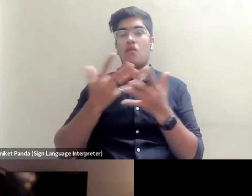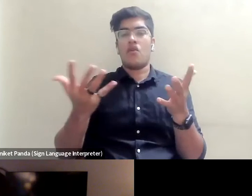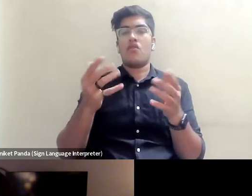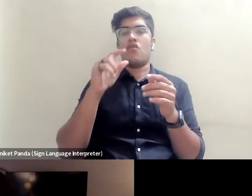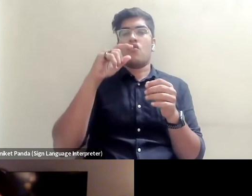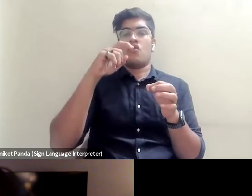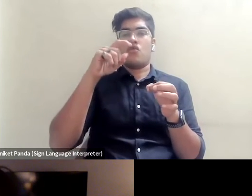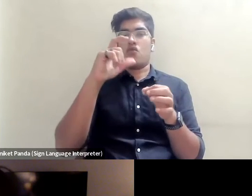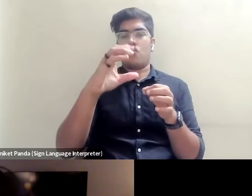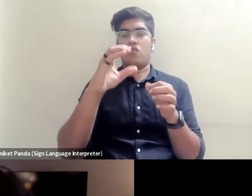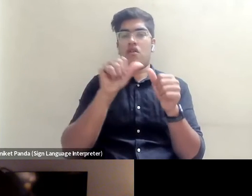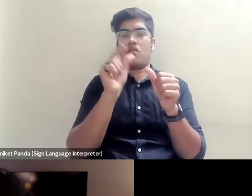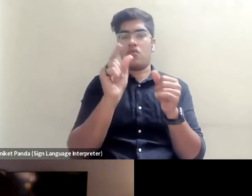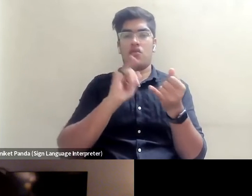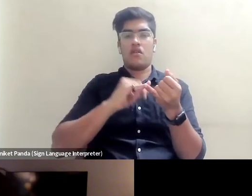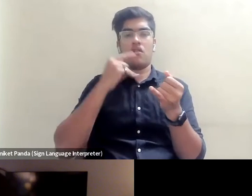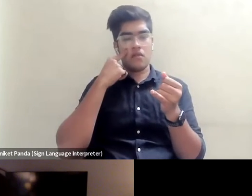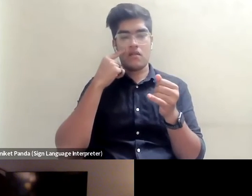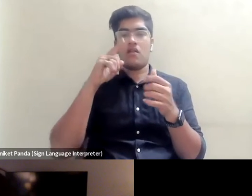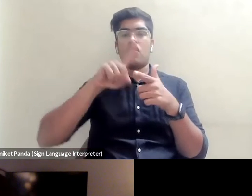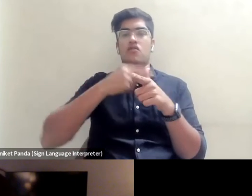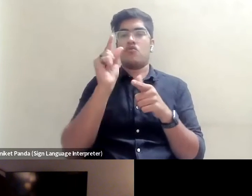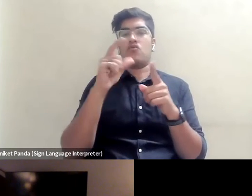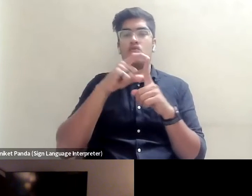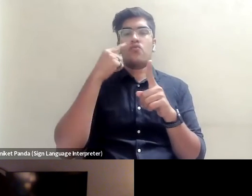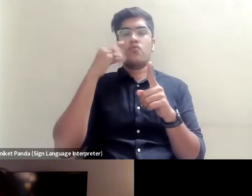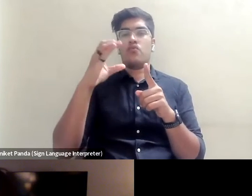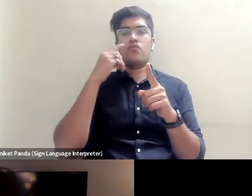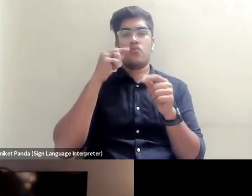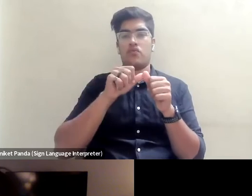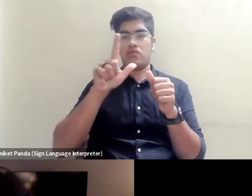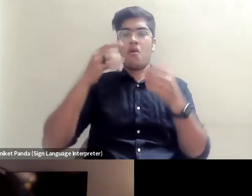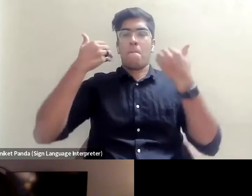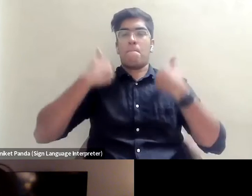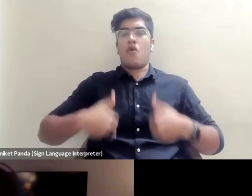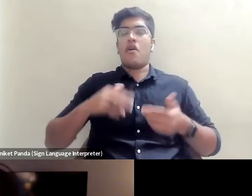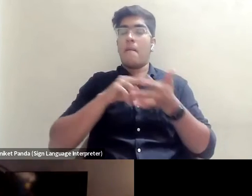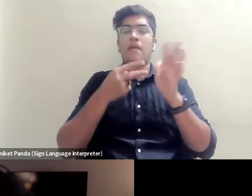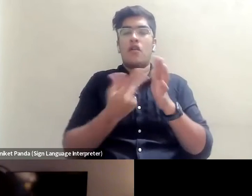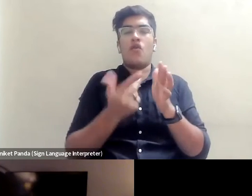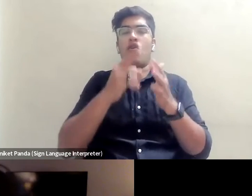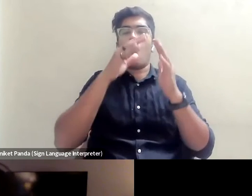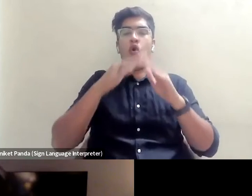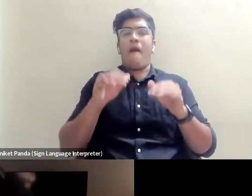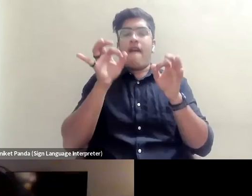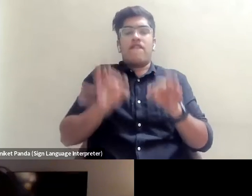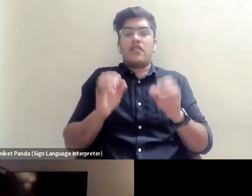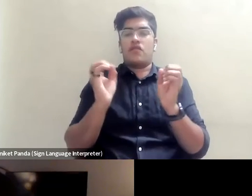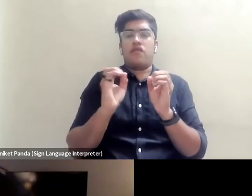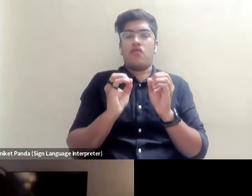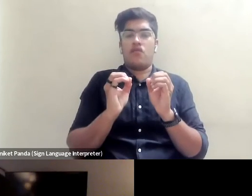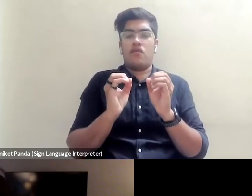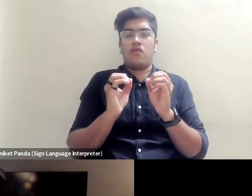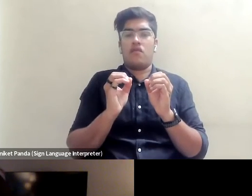they don't have a home. They don't have a legislative home. Now, I'm not an expert on general tribunal